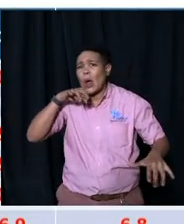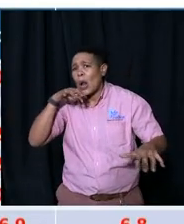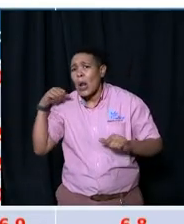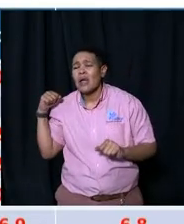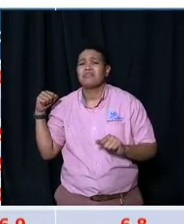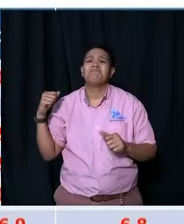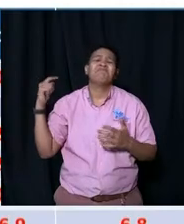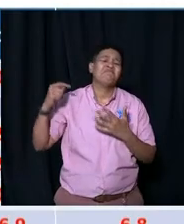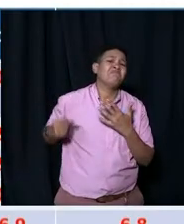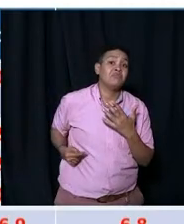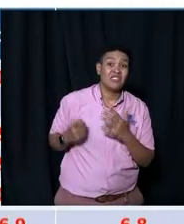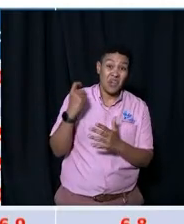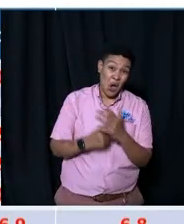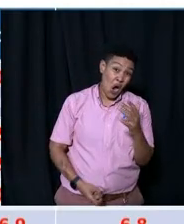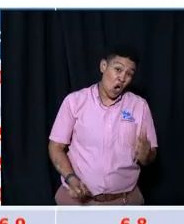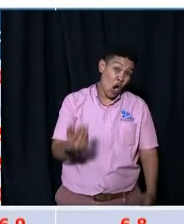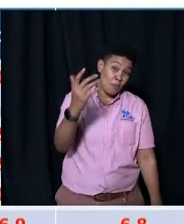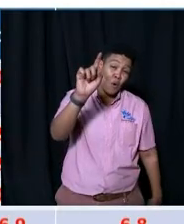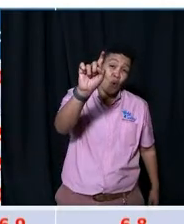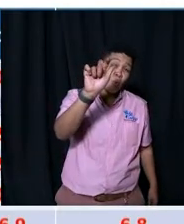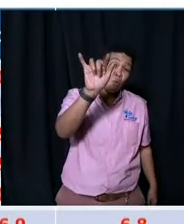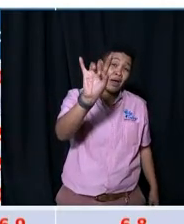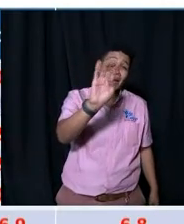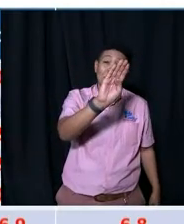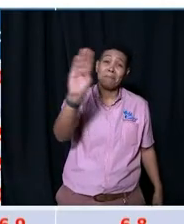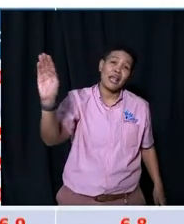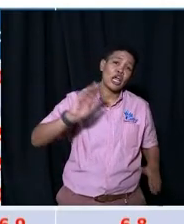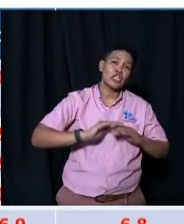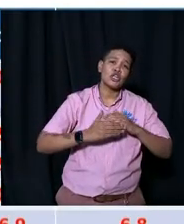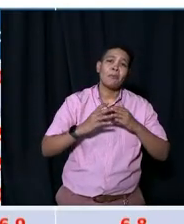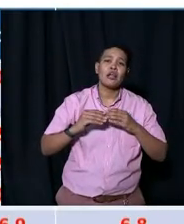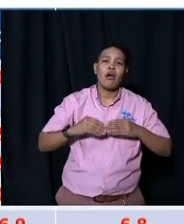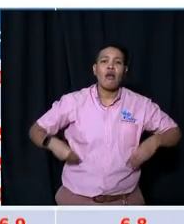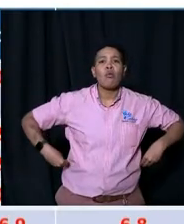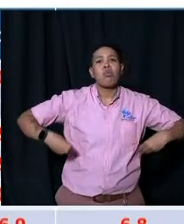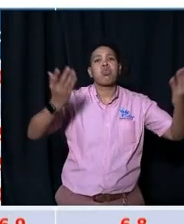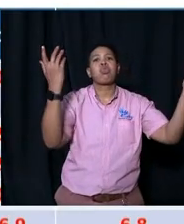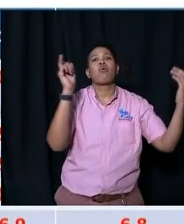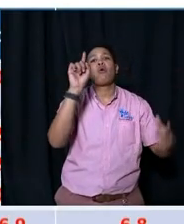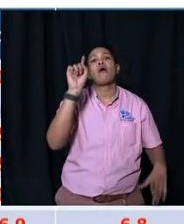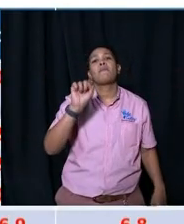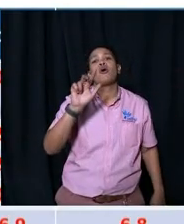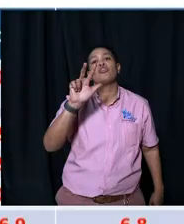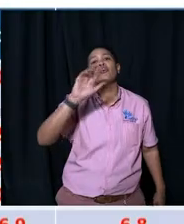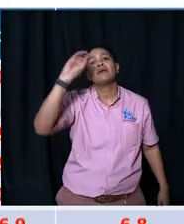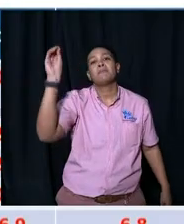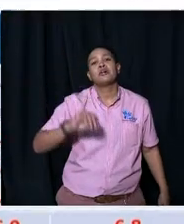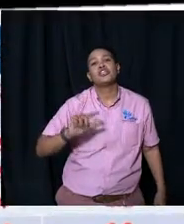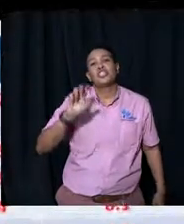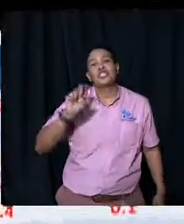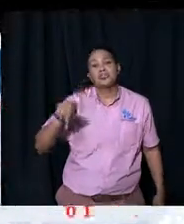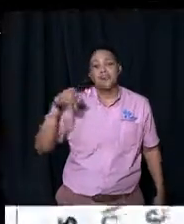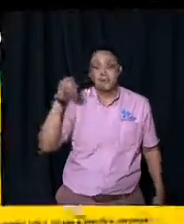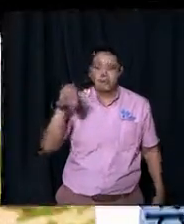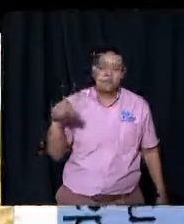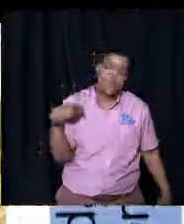Jamaica approximately 128 billion Jamaican dollars, or 1.3% of GDP.